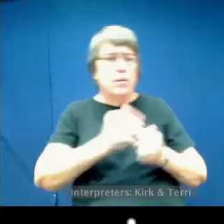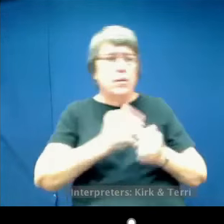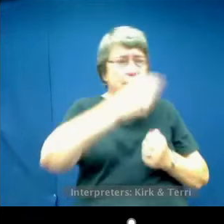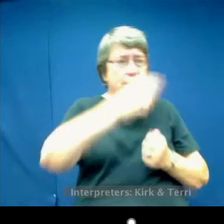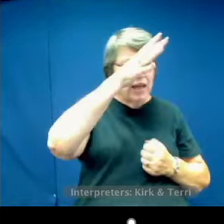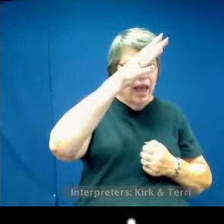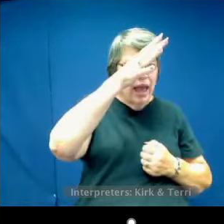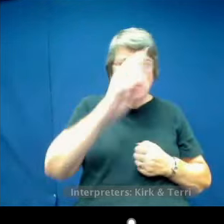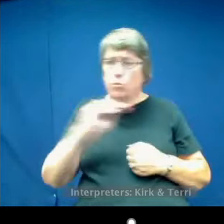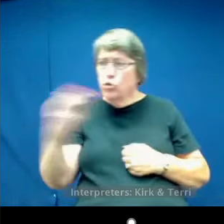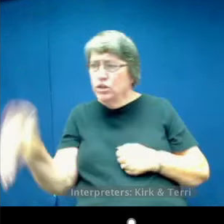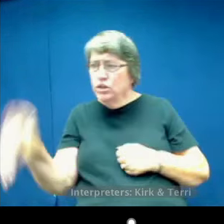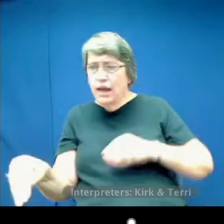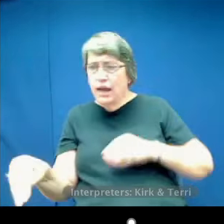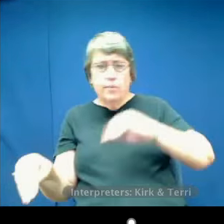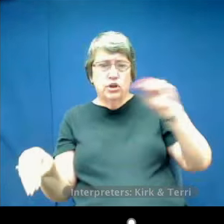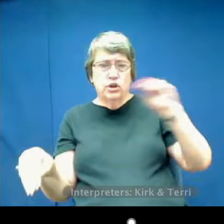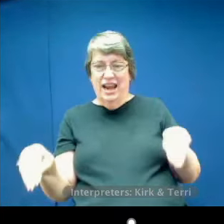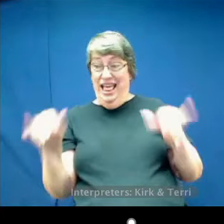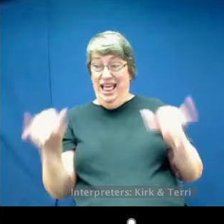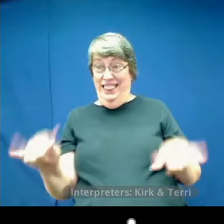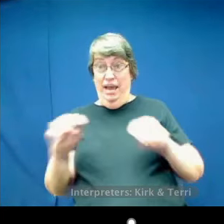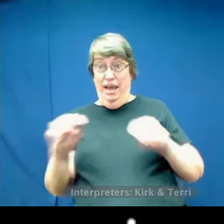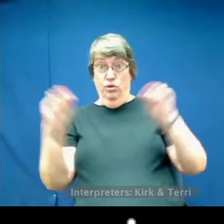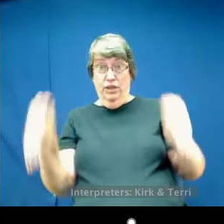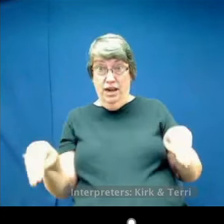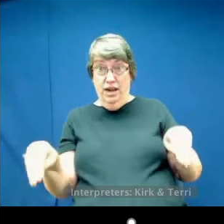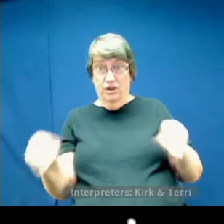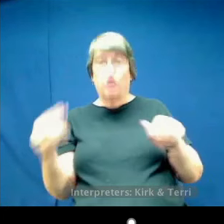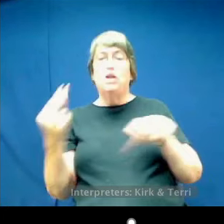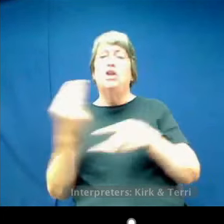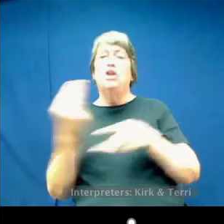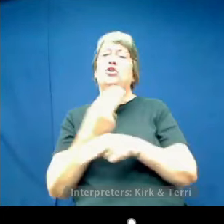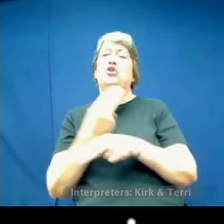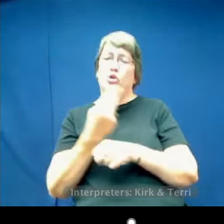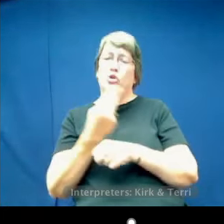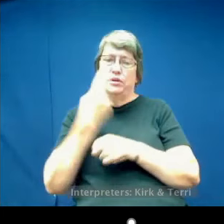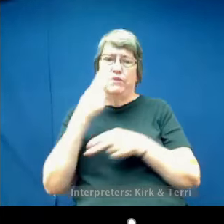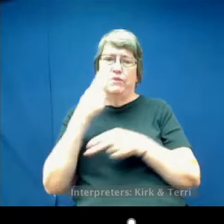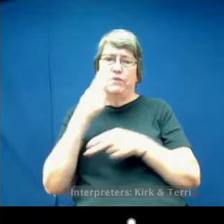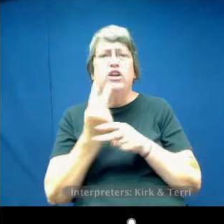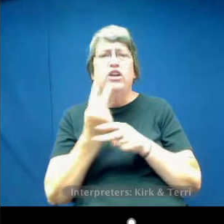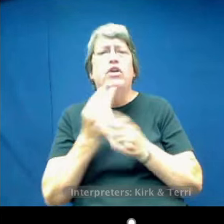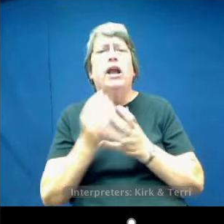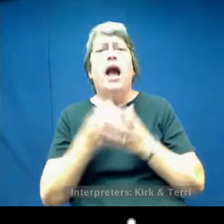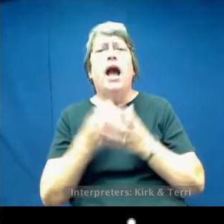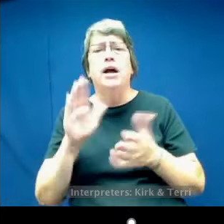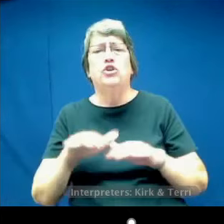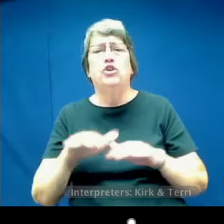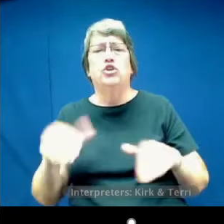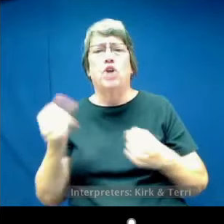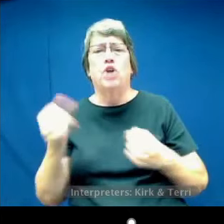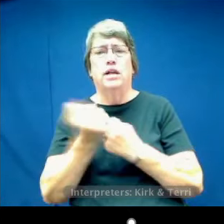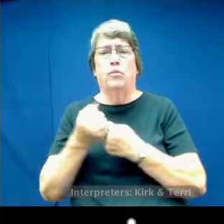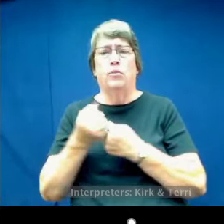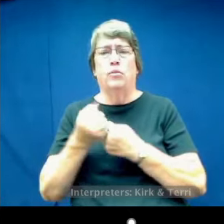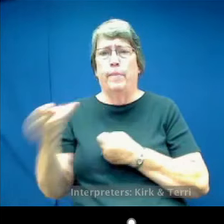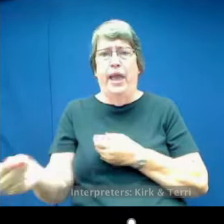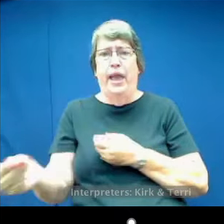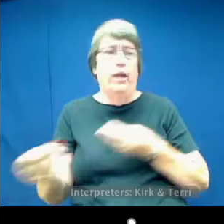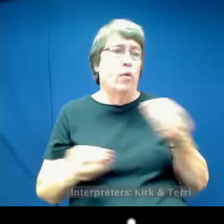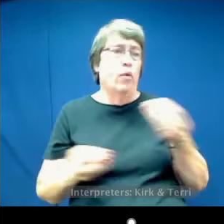much time. That percentage is used then in calculating child support, because we have different, and we'll go into child support,